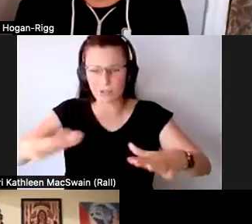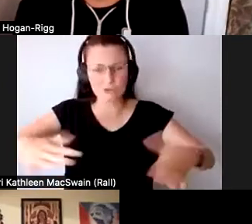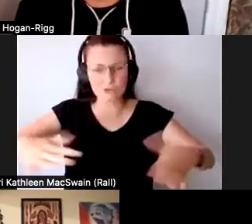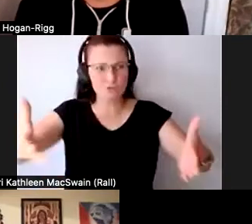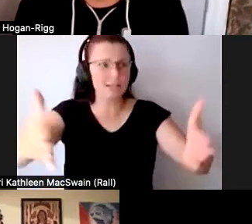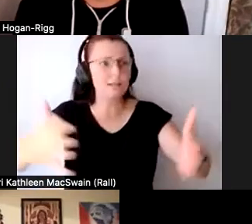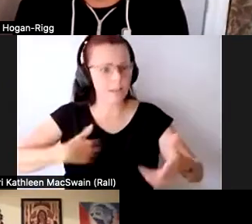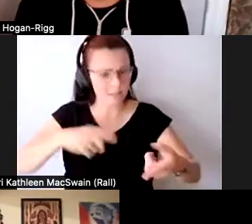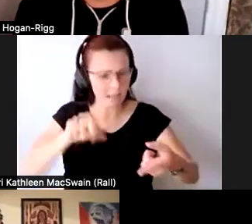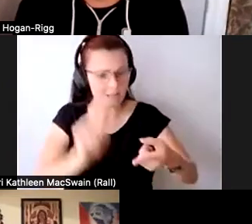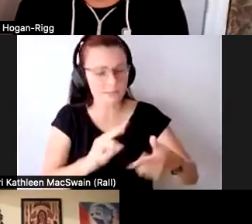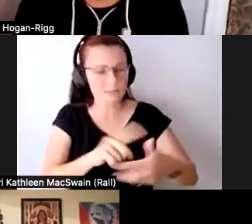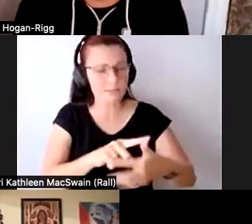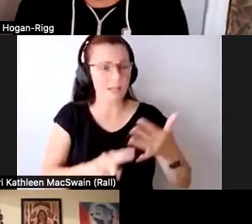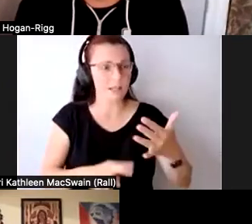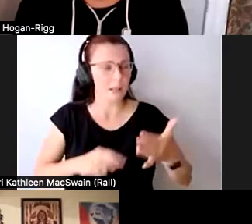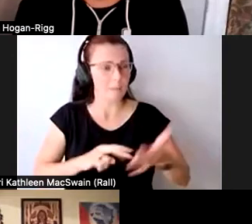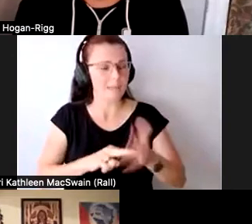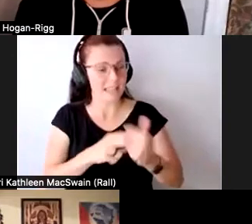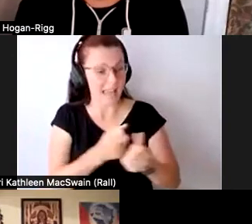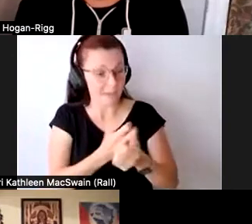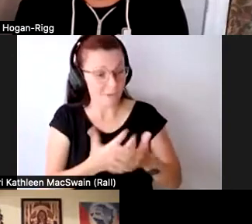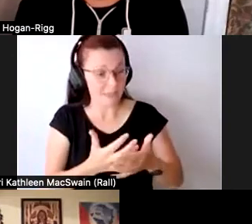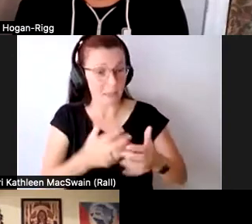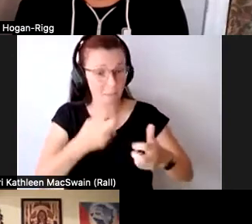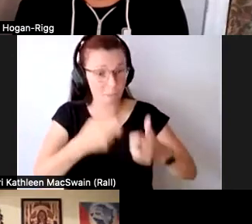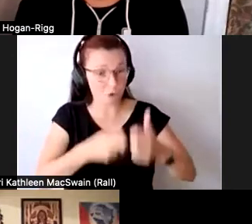their paraphernalia stays with us.